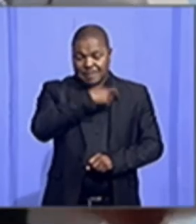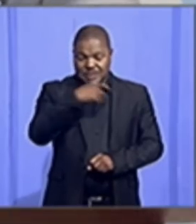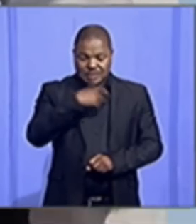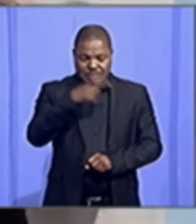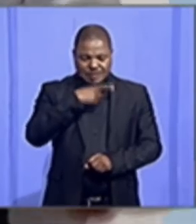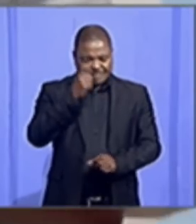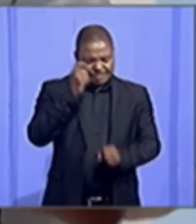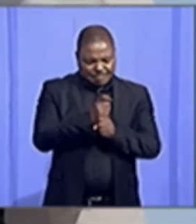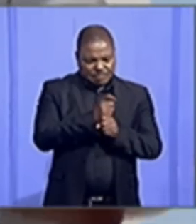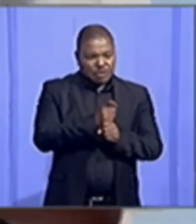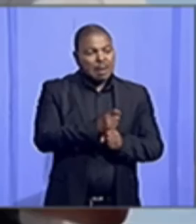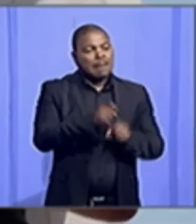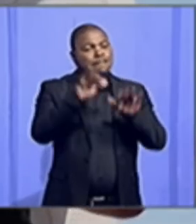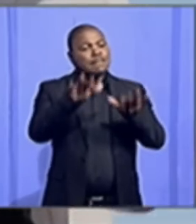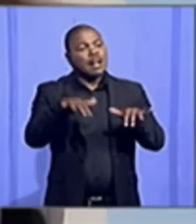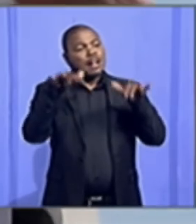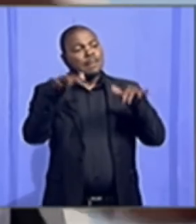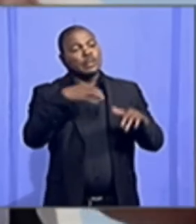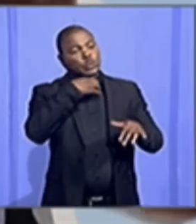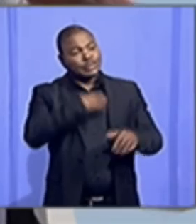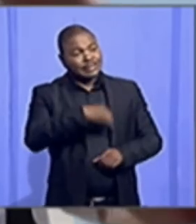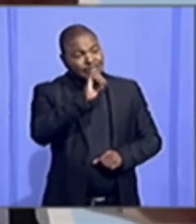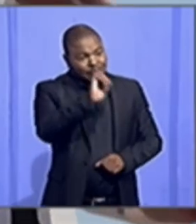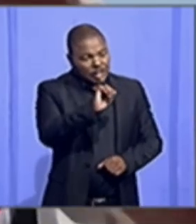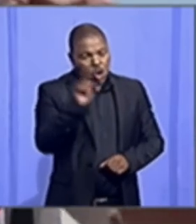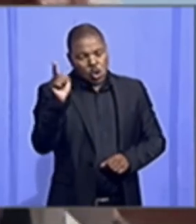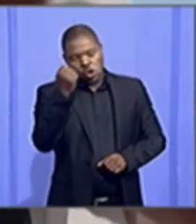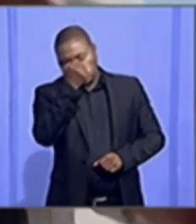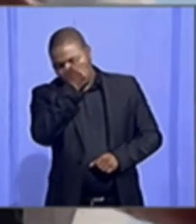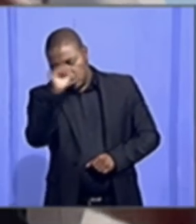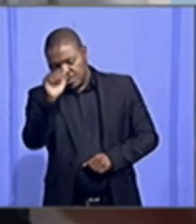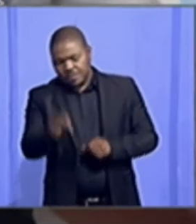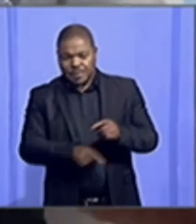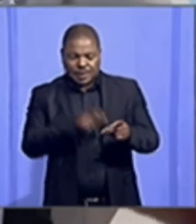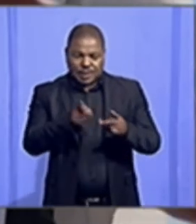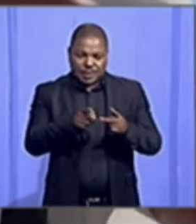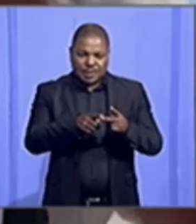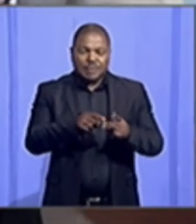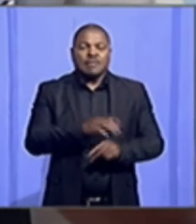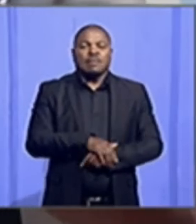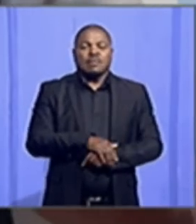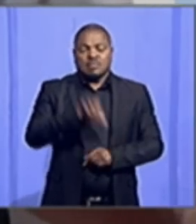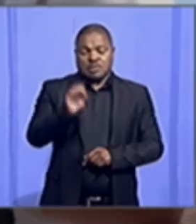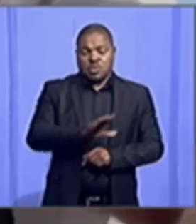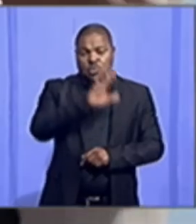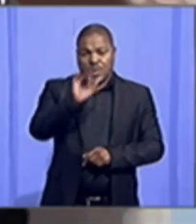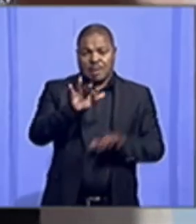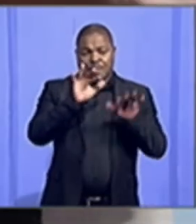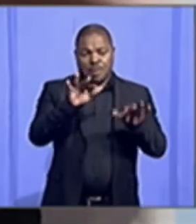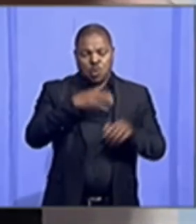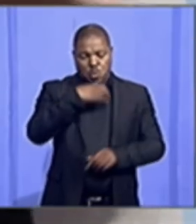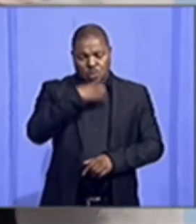the will of parliament and as long as he defies the will of South Africa's people,